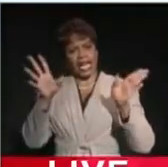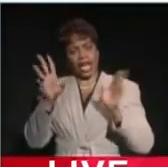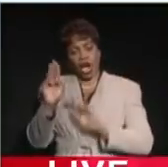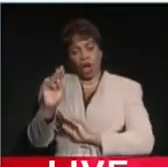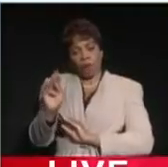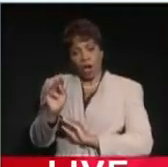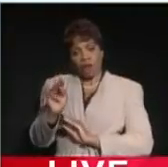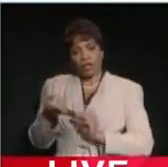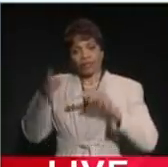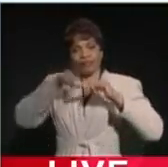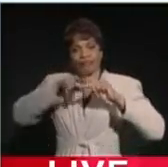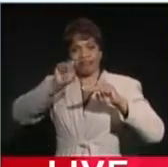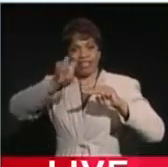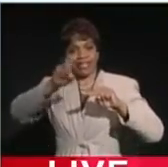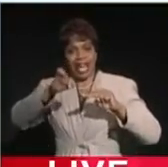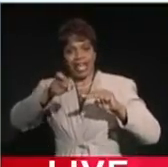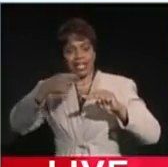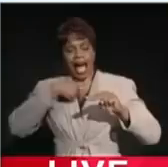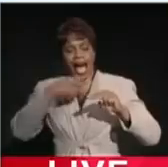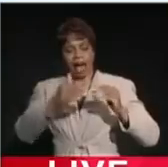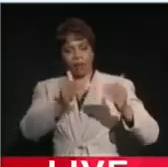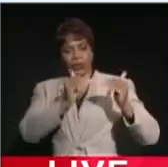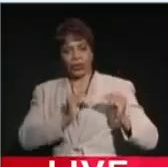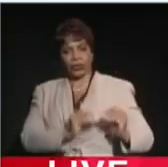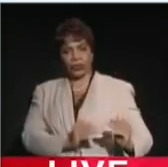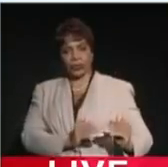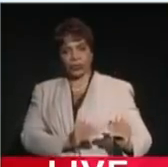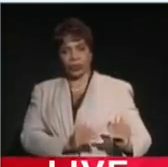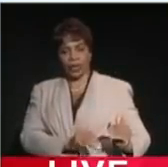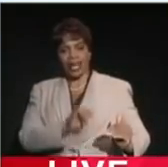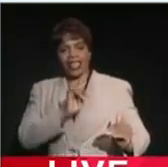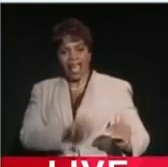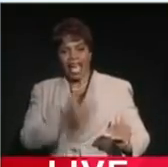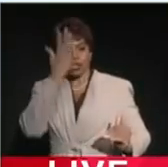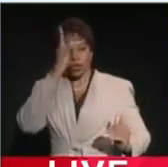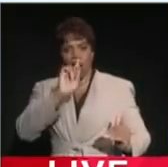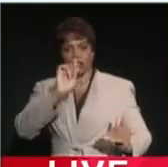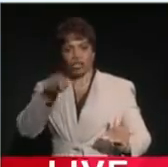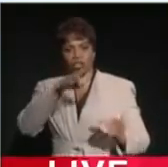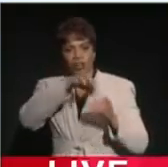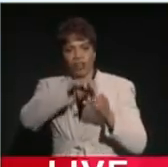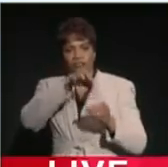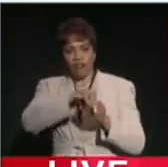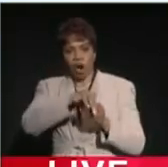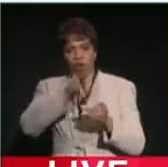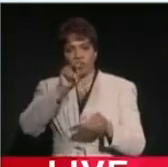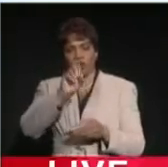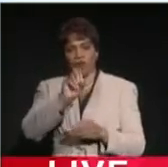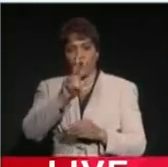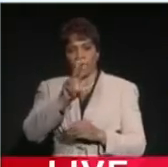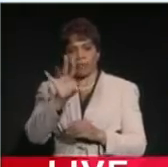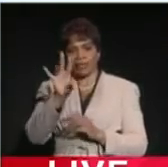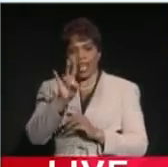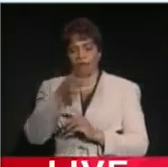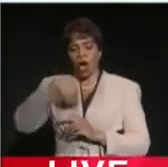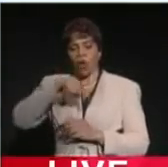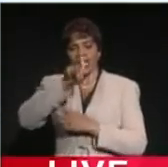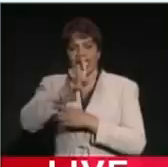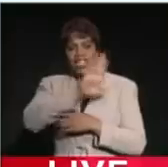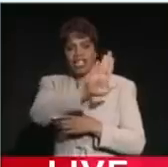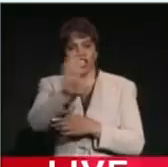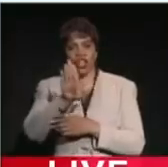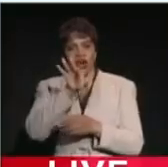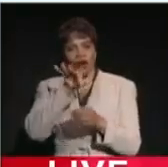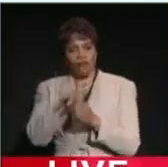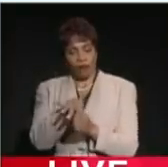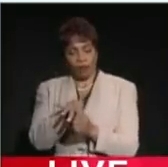raise your taxes. I will lower them. And that's why you should go to the ballot box on November 2nd. We need your vote.